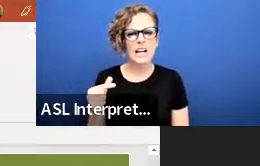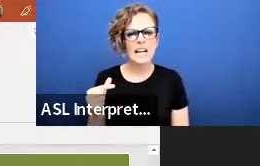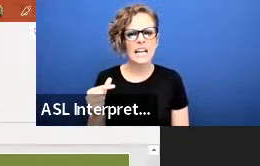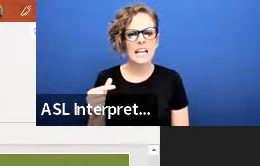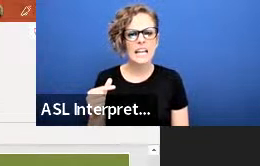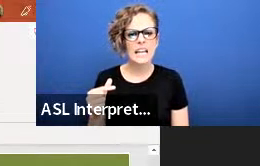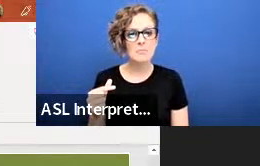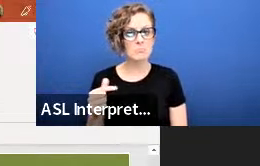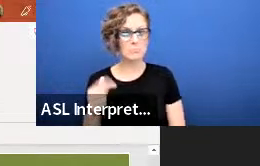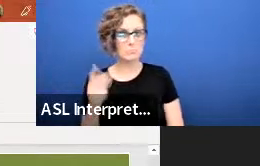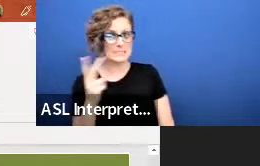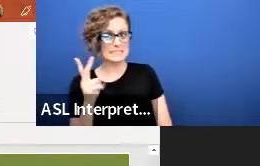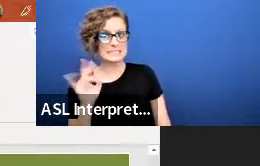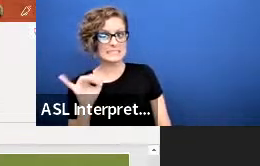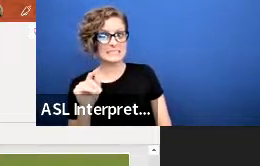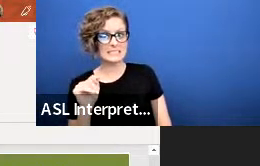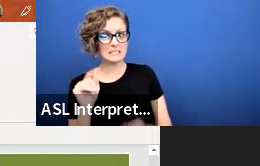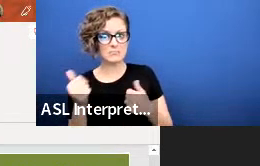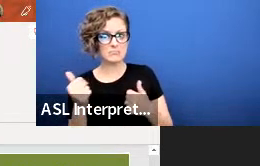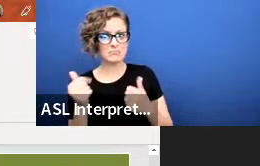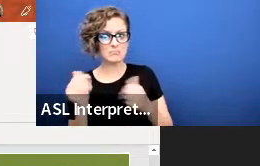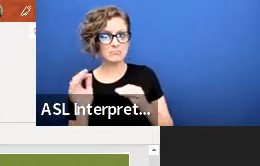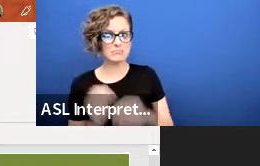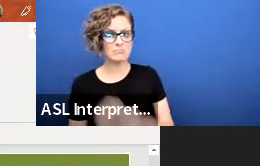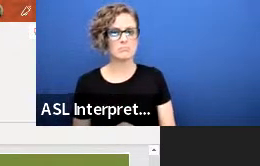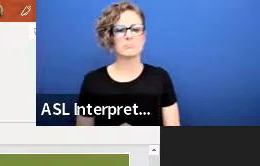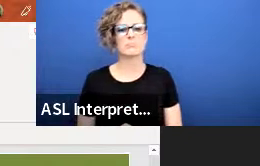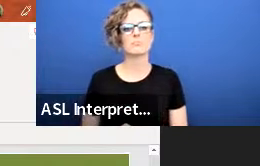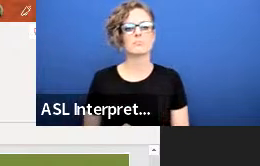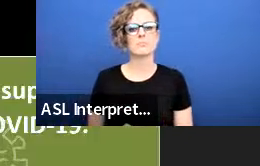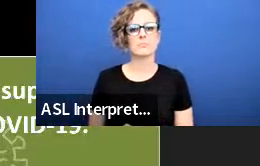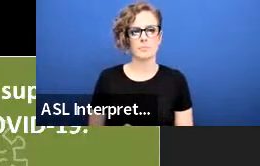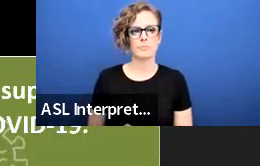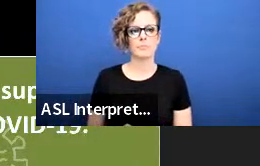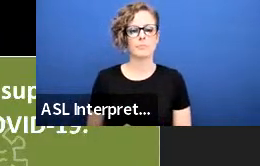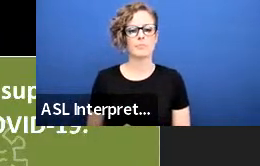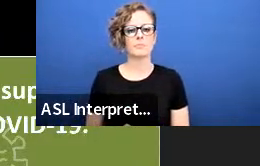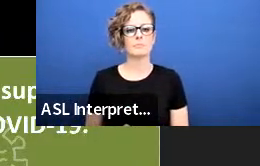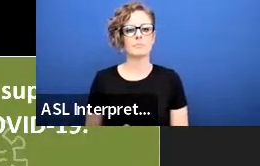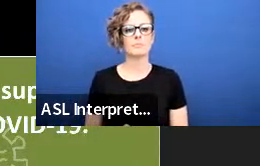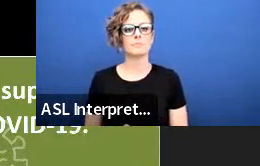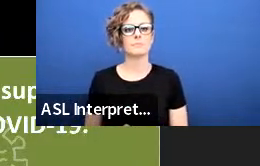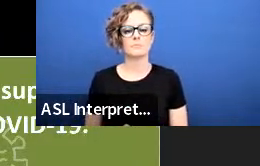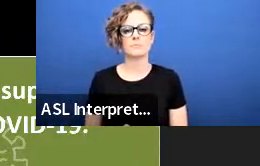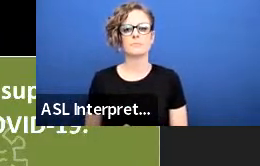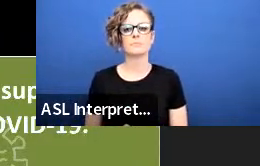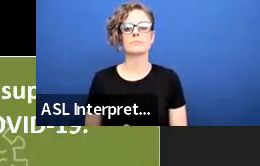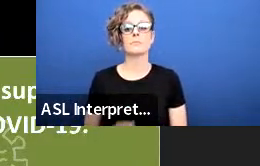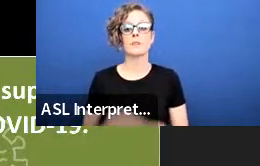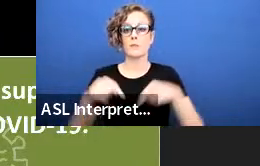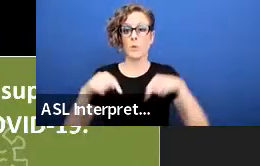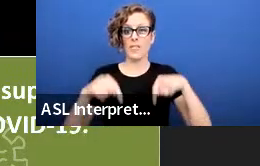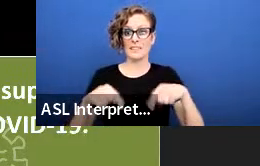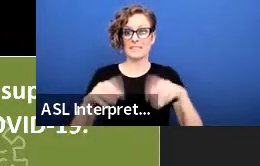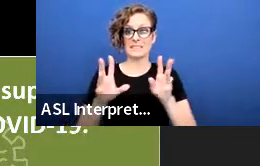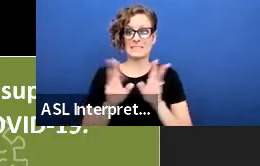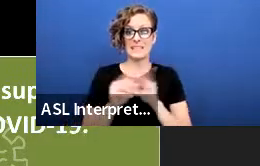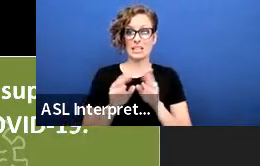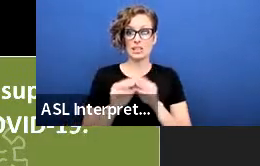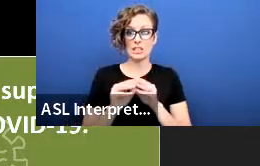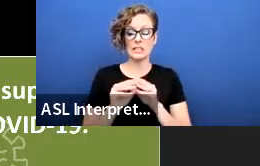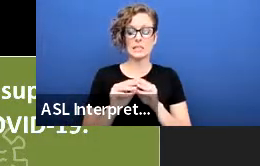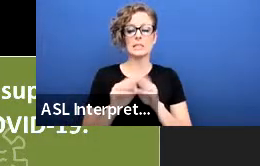It's going. It's okay. on. So current slide. So our focus for this session is disease